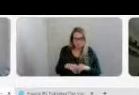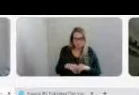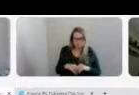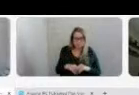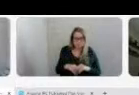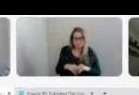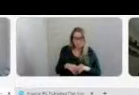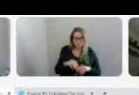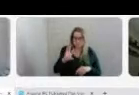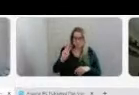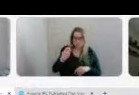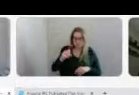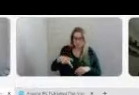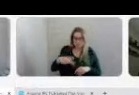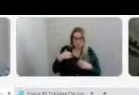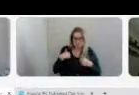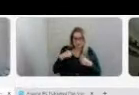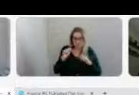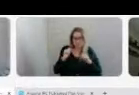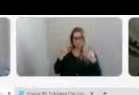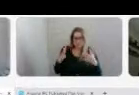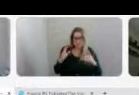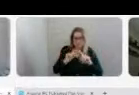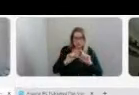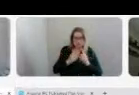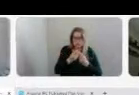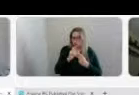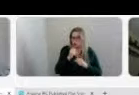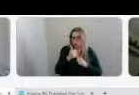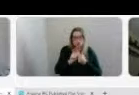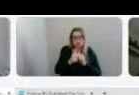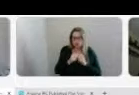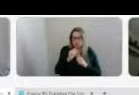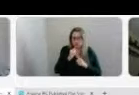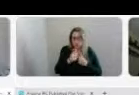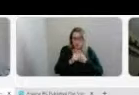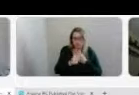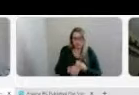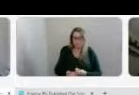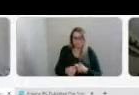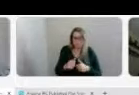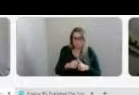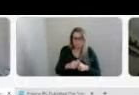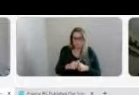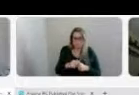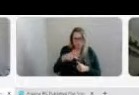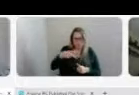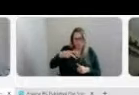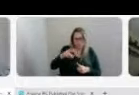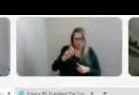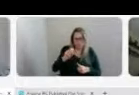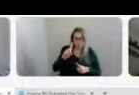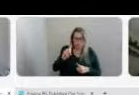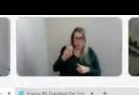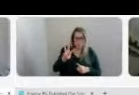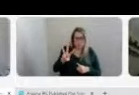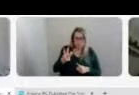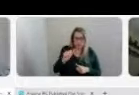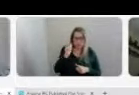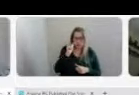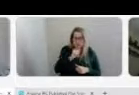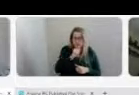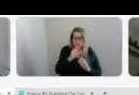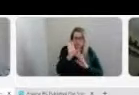draft map contains several districts that are not competitive and clearly do not follow the intent of prop 106 in the arizona constitution